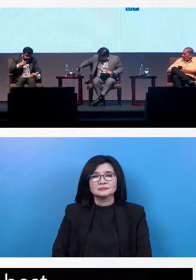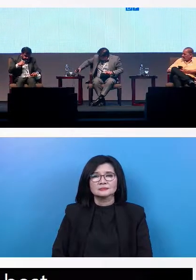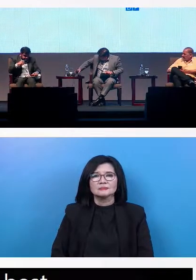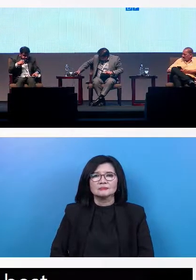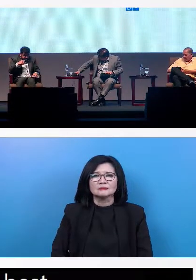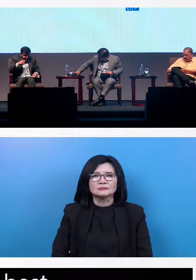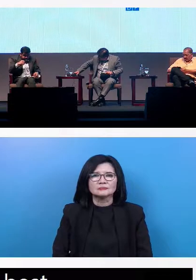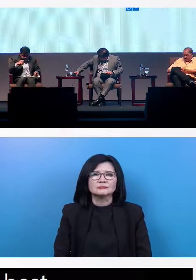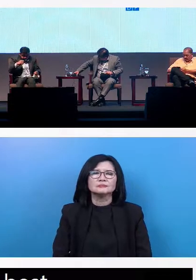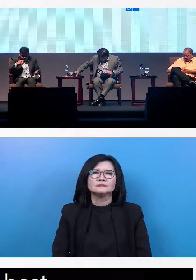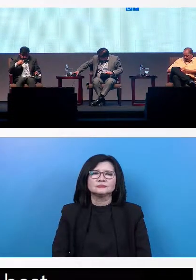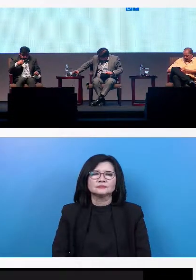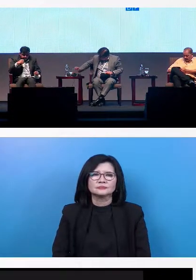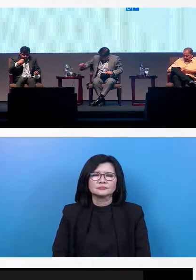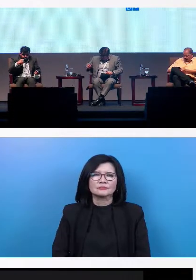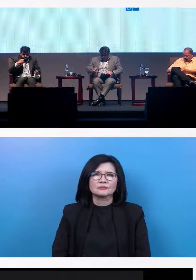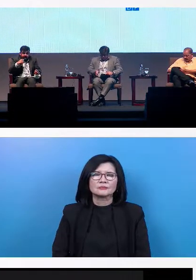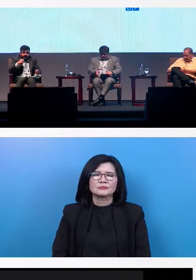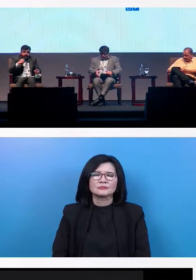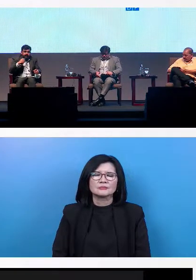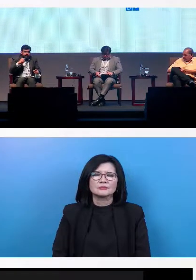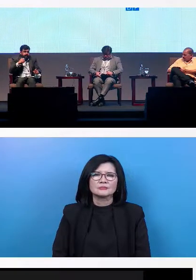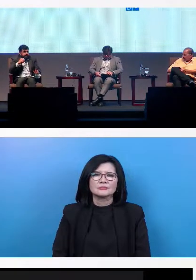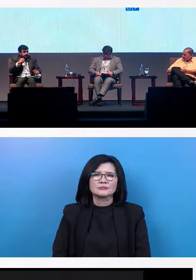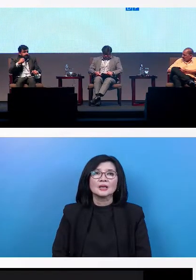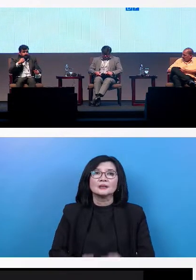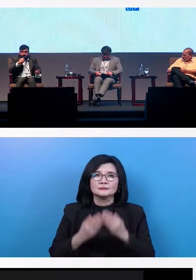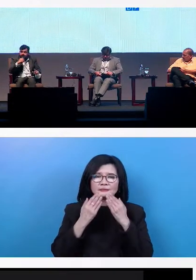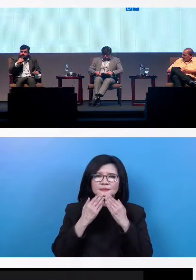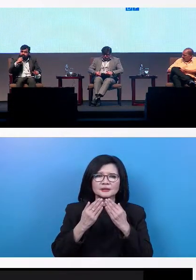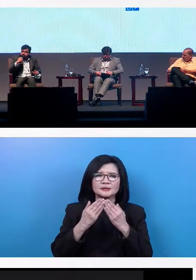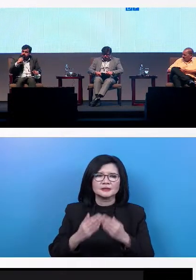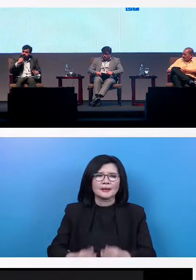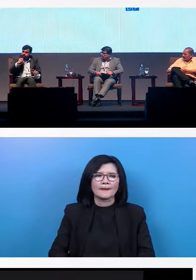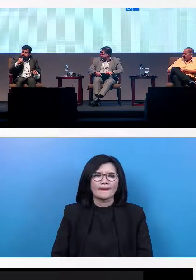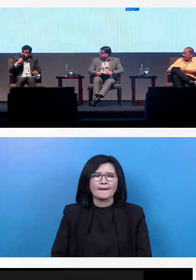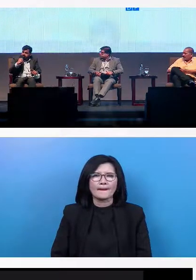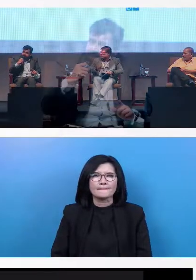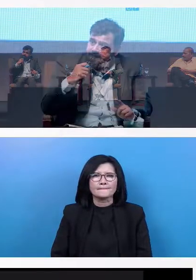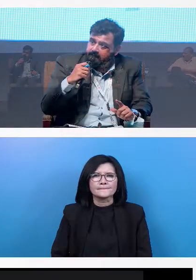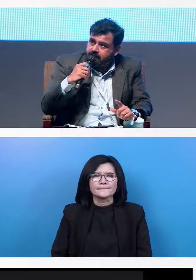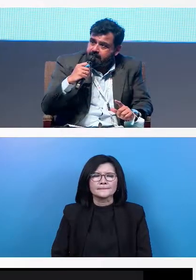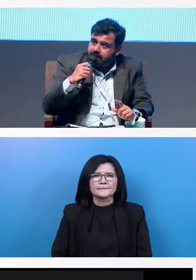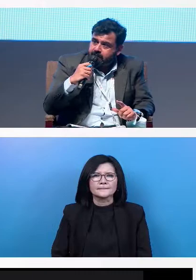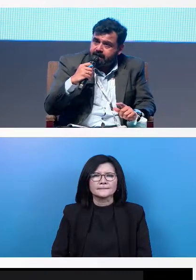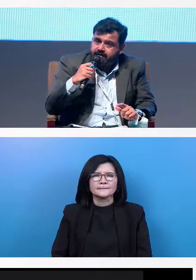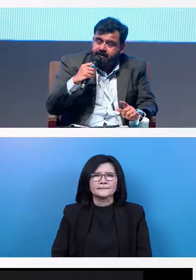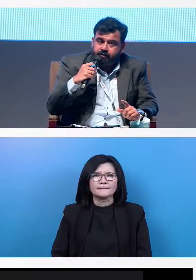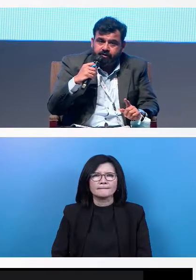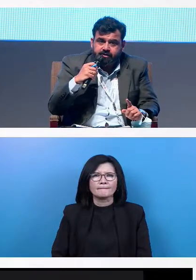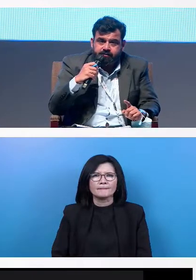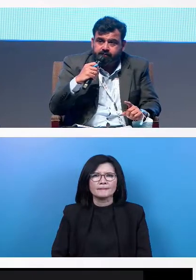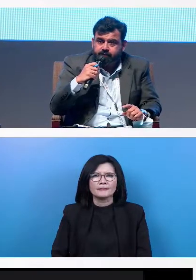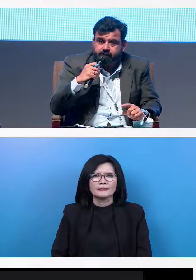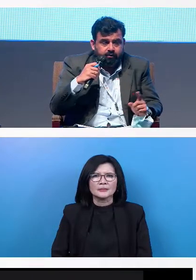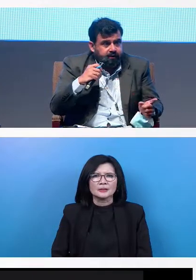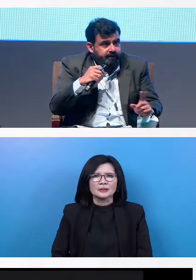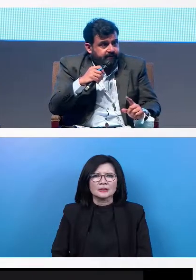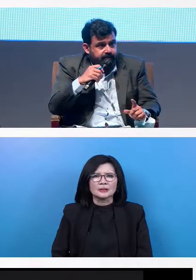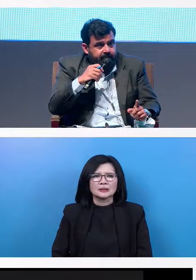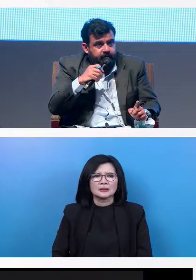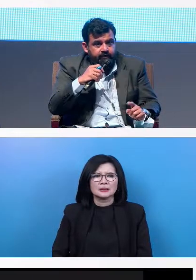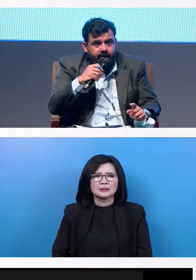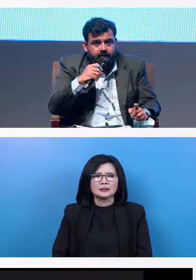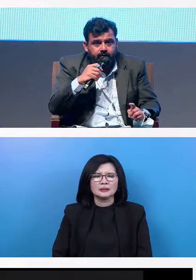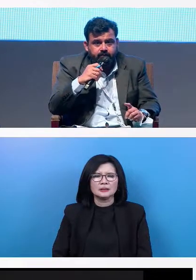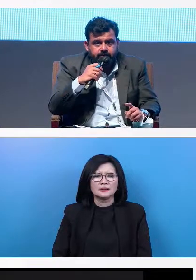Thank you very much, Ajay. Very helpful for that. We still have a bit of time. If there's anybody has any questions from the floor, there